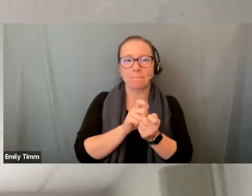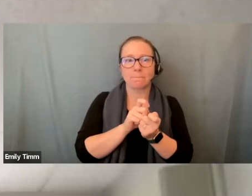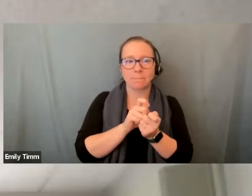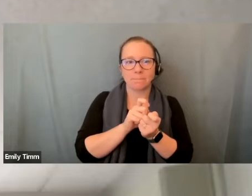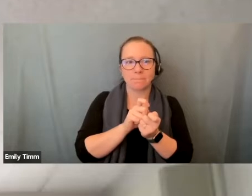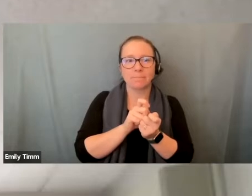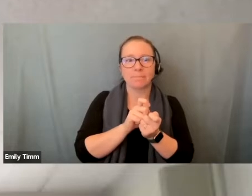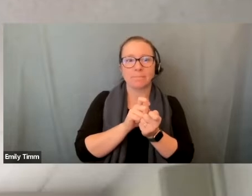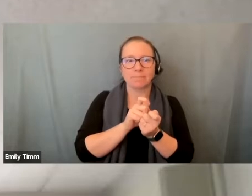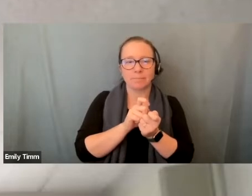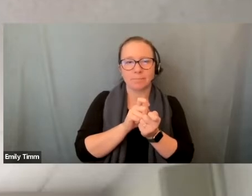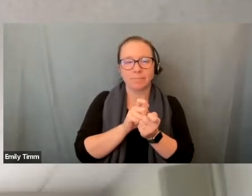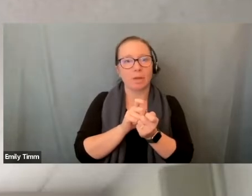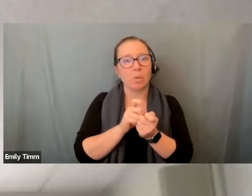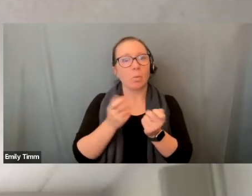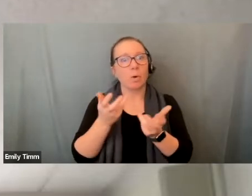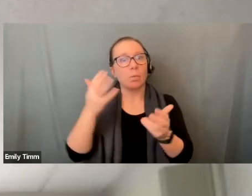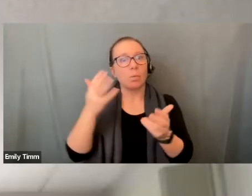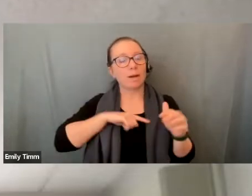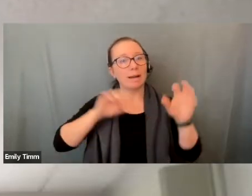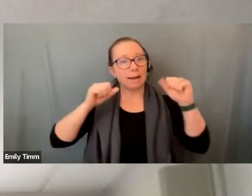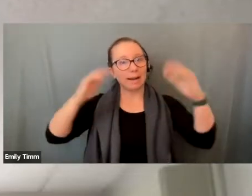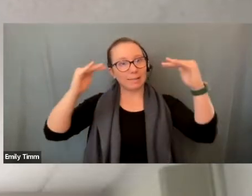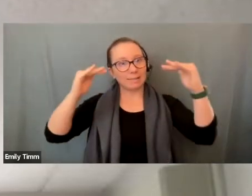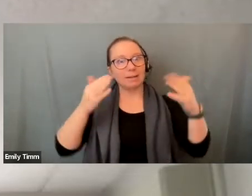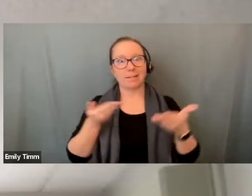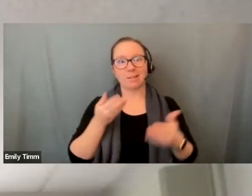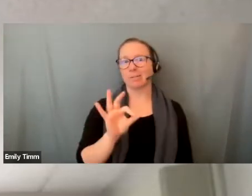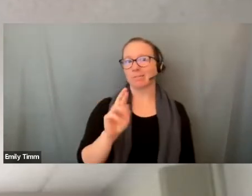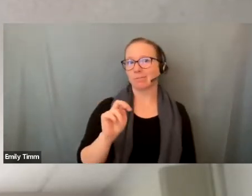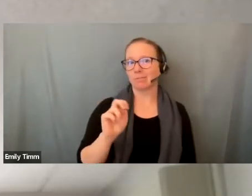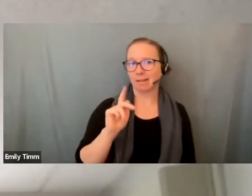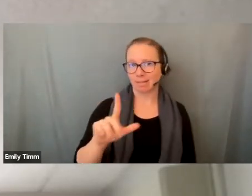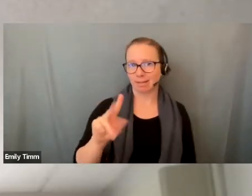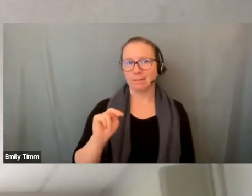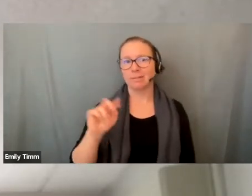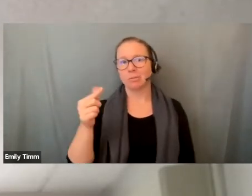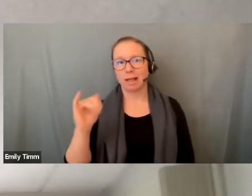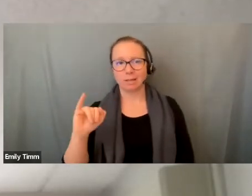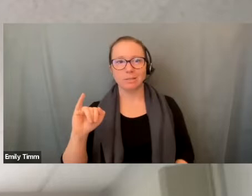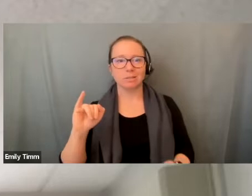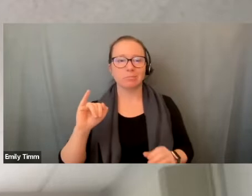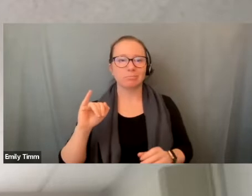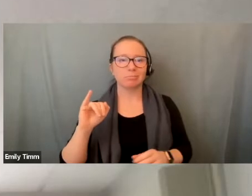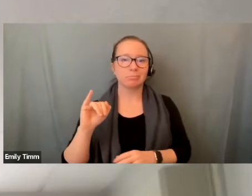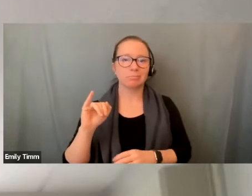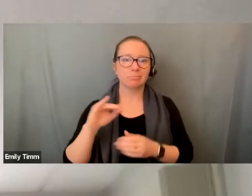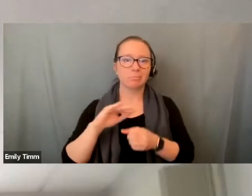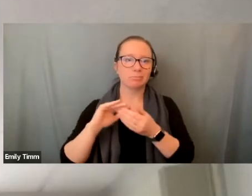future here in Franklin and Grand Isle counties, and to think about really our role as